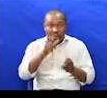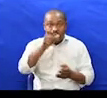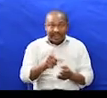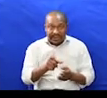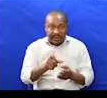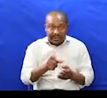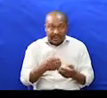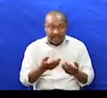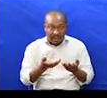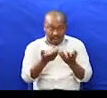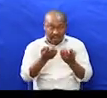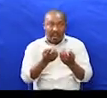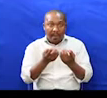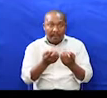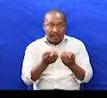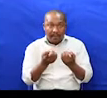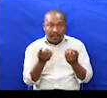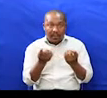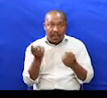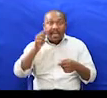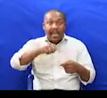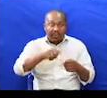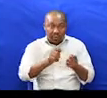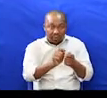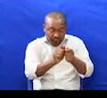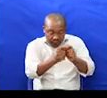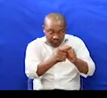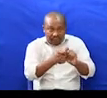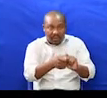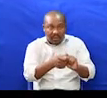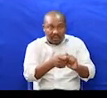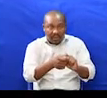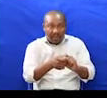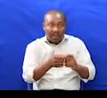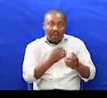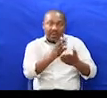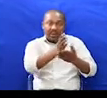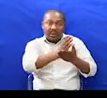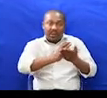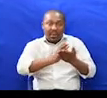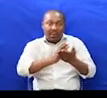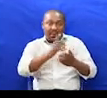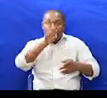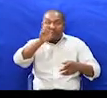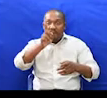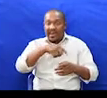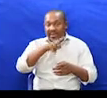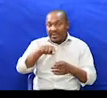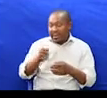and see that there were some of the mistake made by